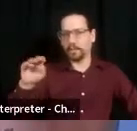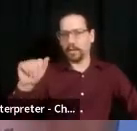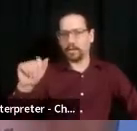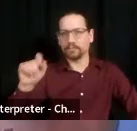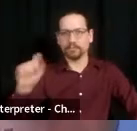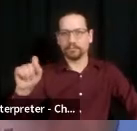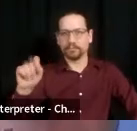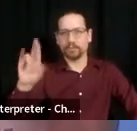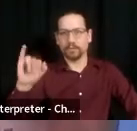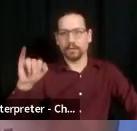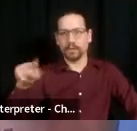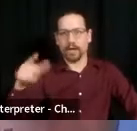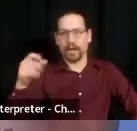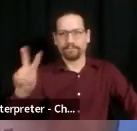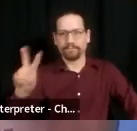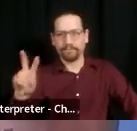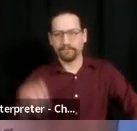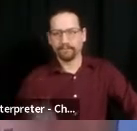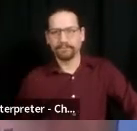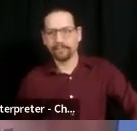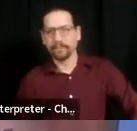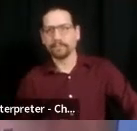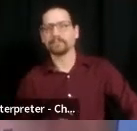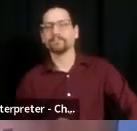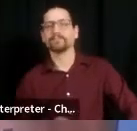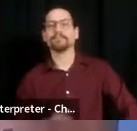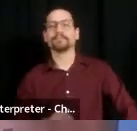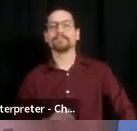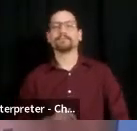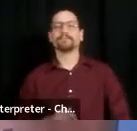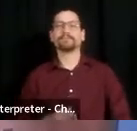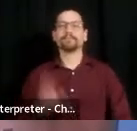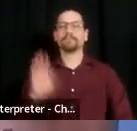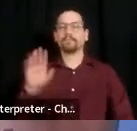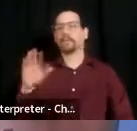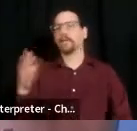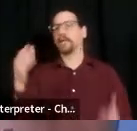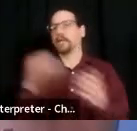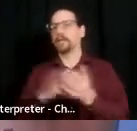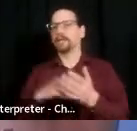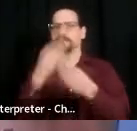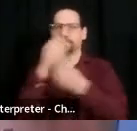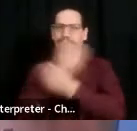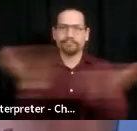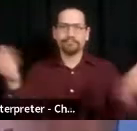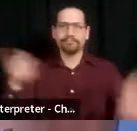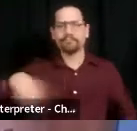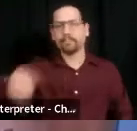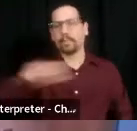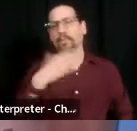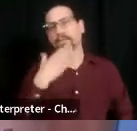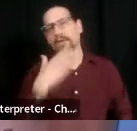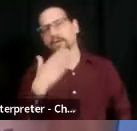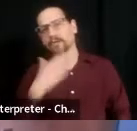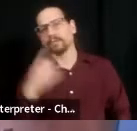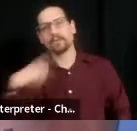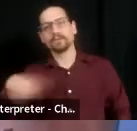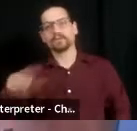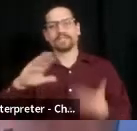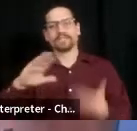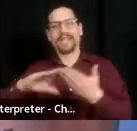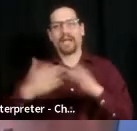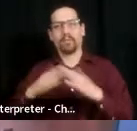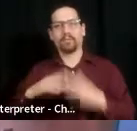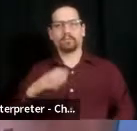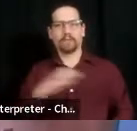Lieutenant Governor, I want to once again thank all our municipal leaders. We've been in contact with most of them during the day, our state and local